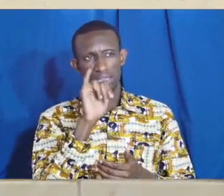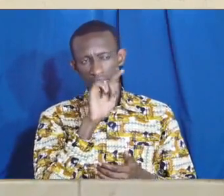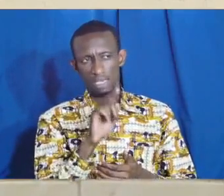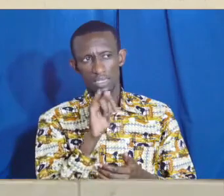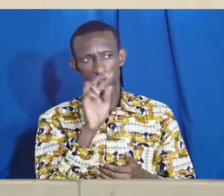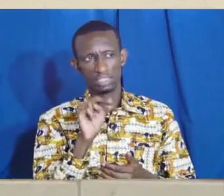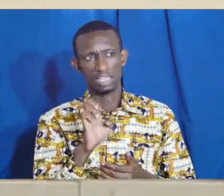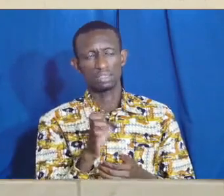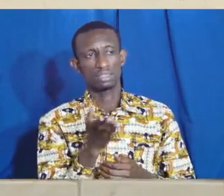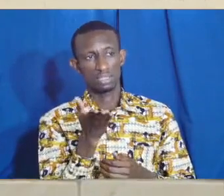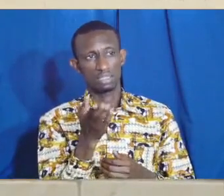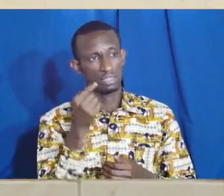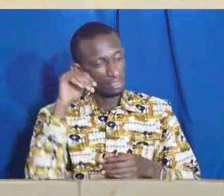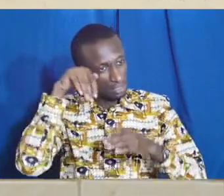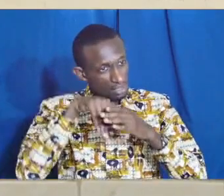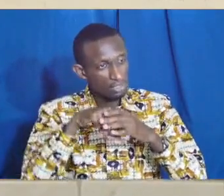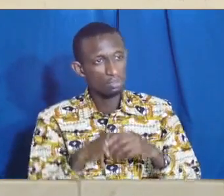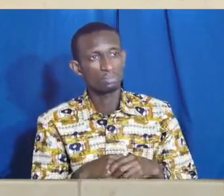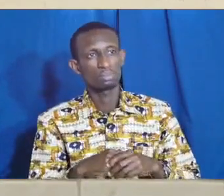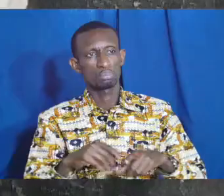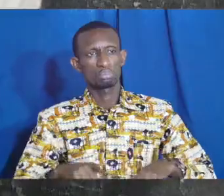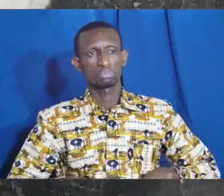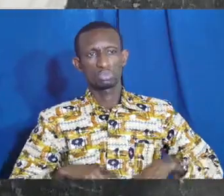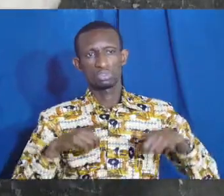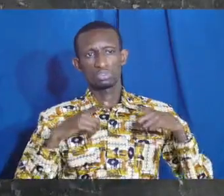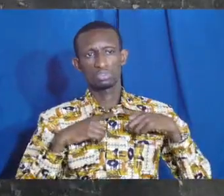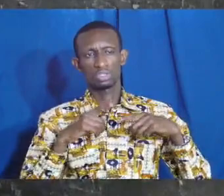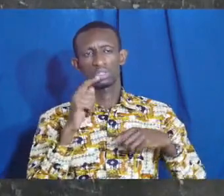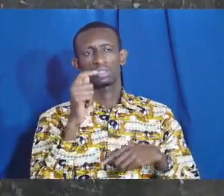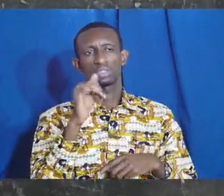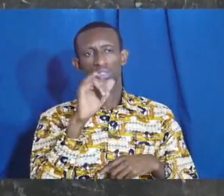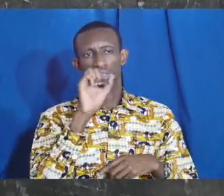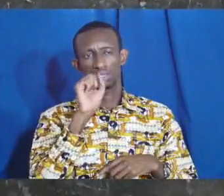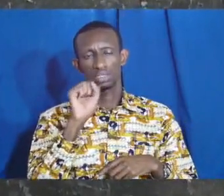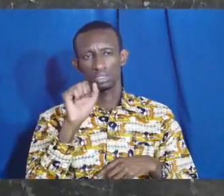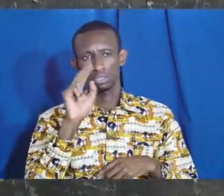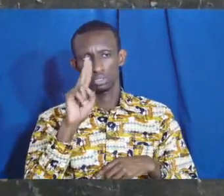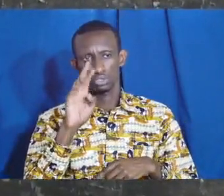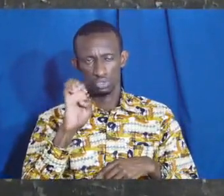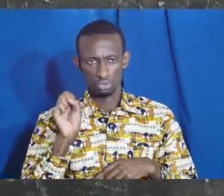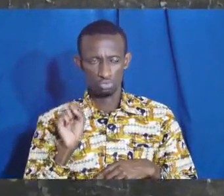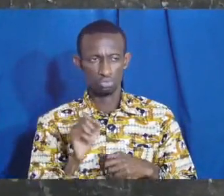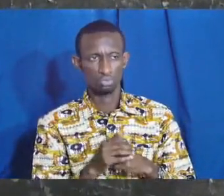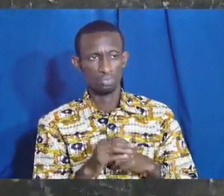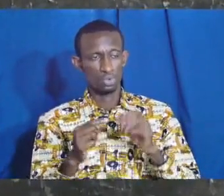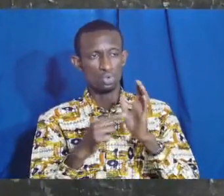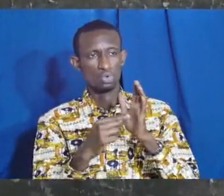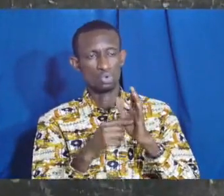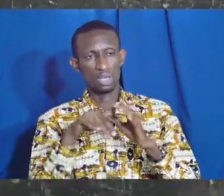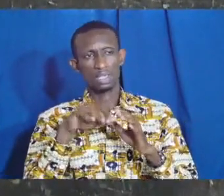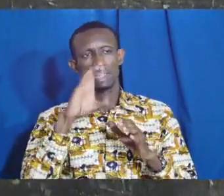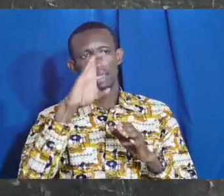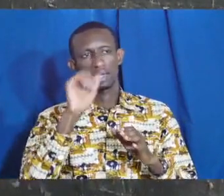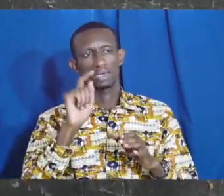in living tissues. In living tissues, examples of living tissues, we have the catalase enzyme, which is